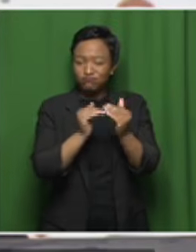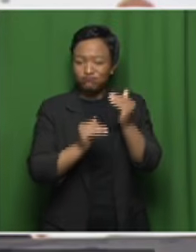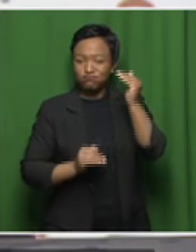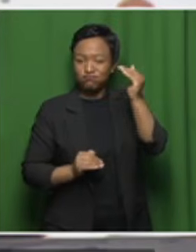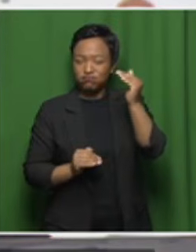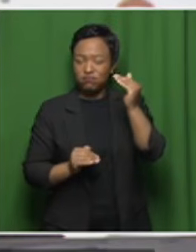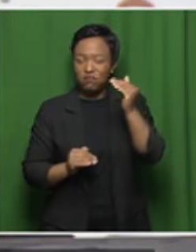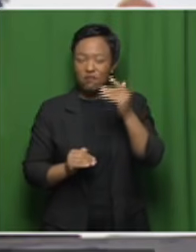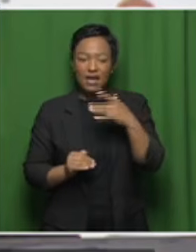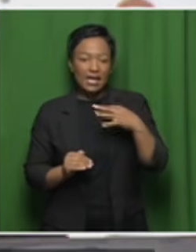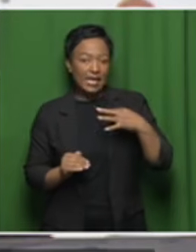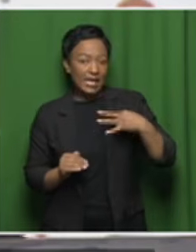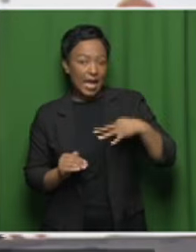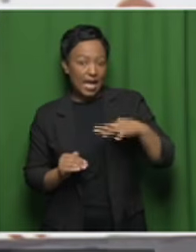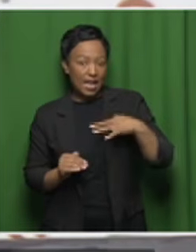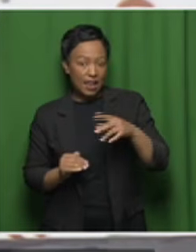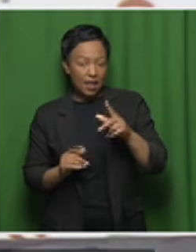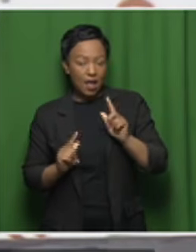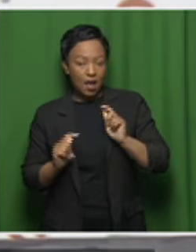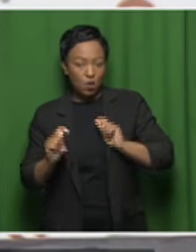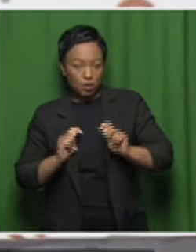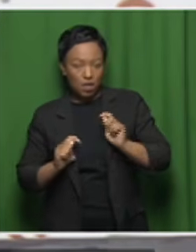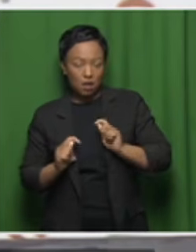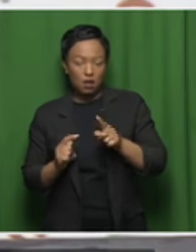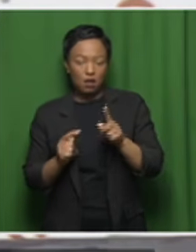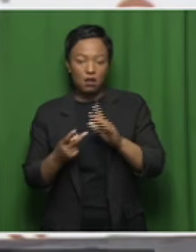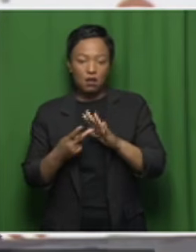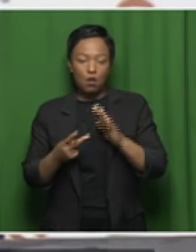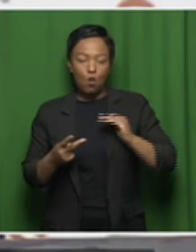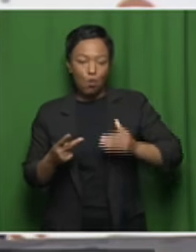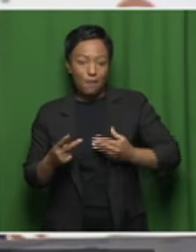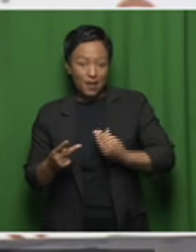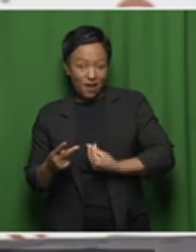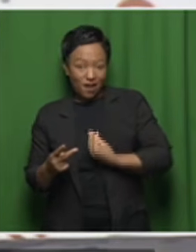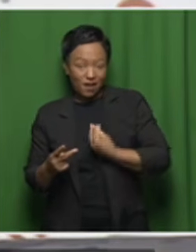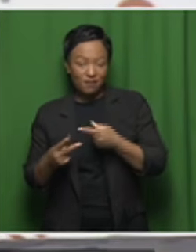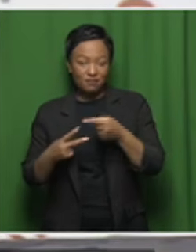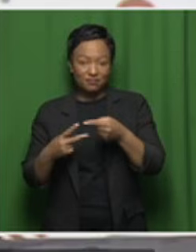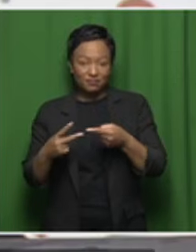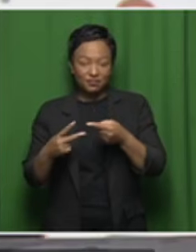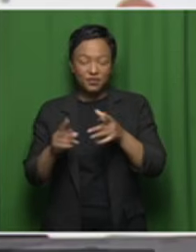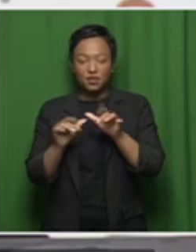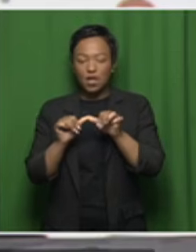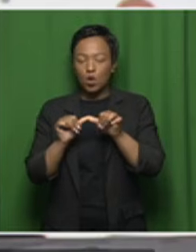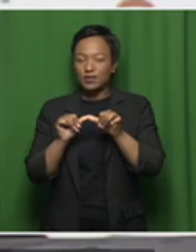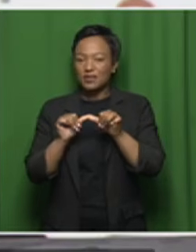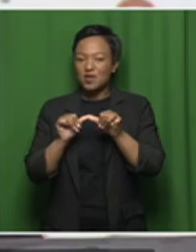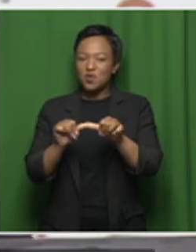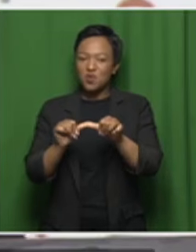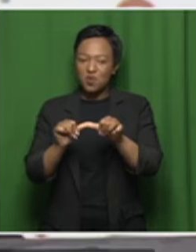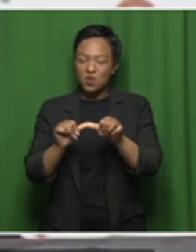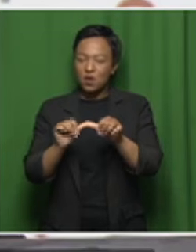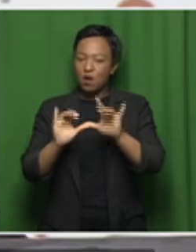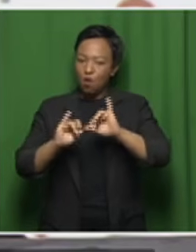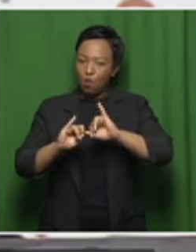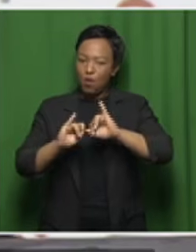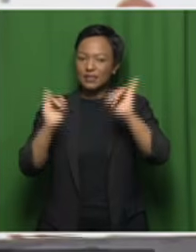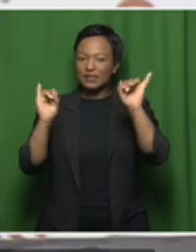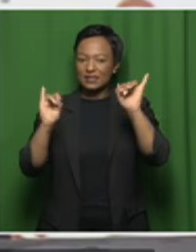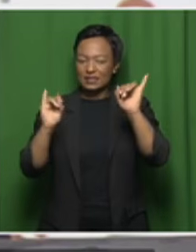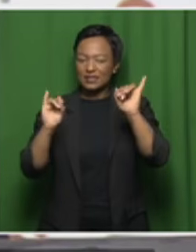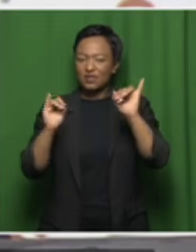Adolescent girls and young women continue to bear a disproportionate burden of